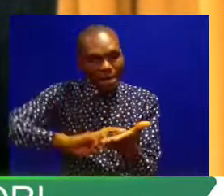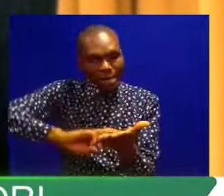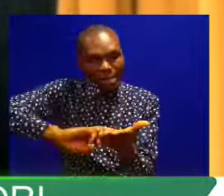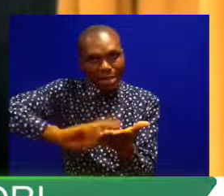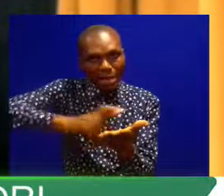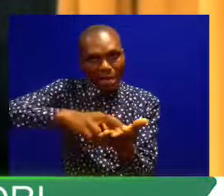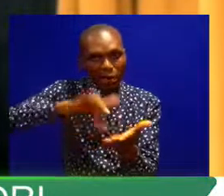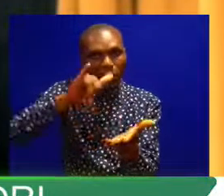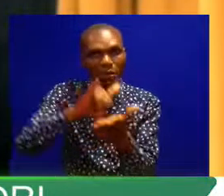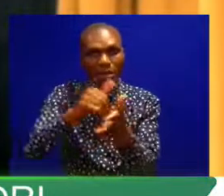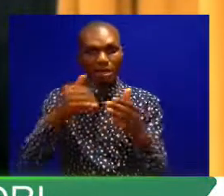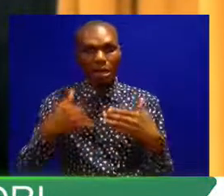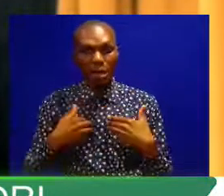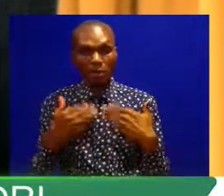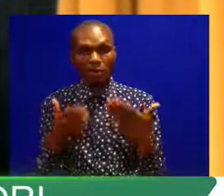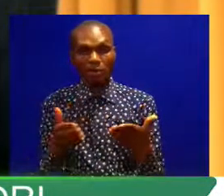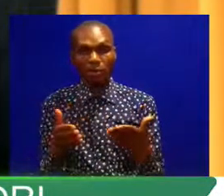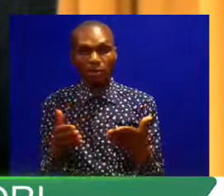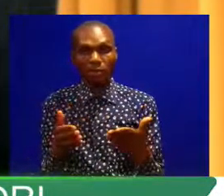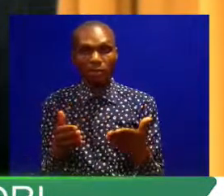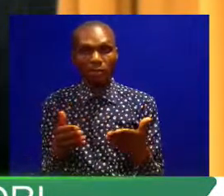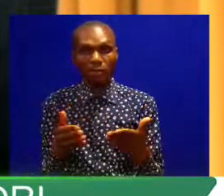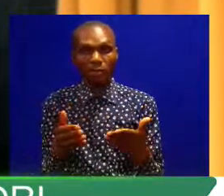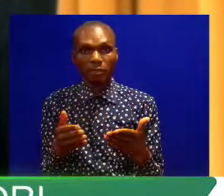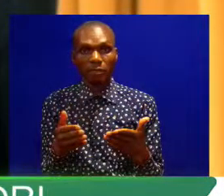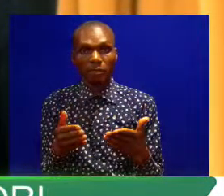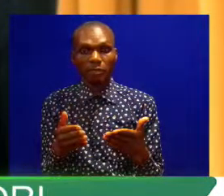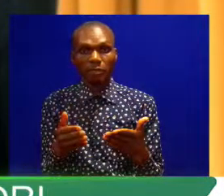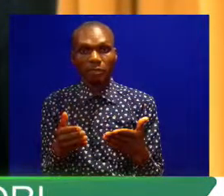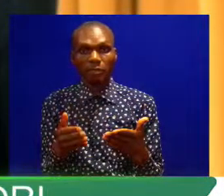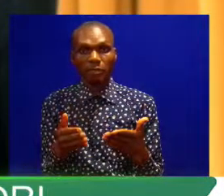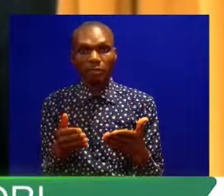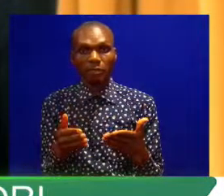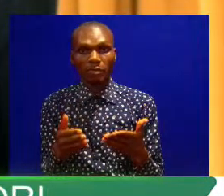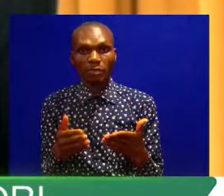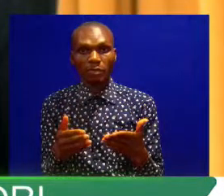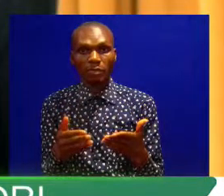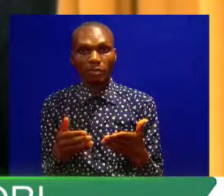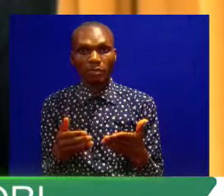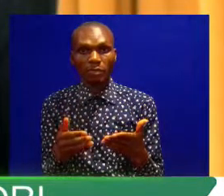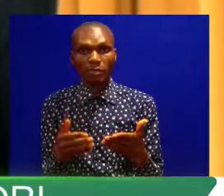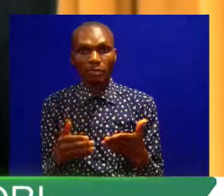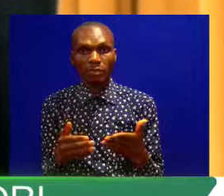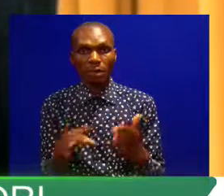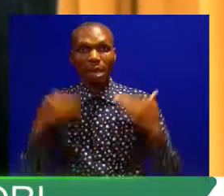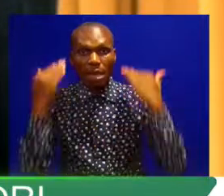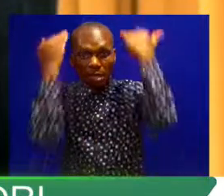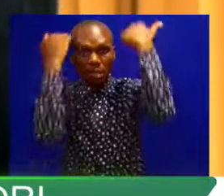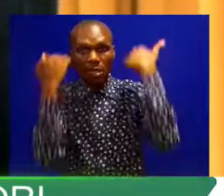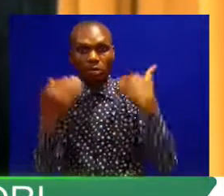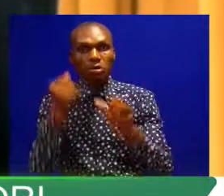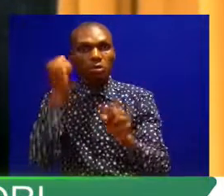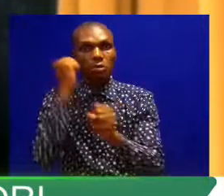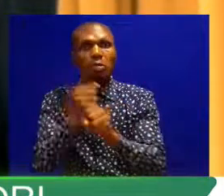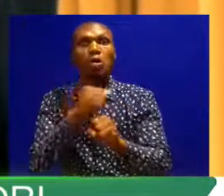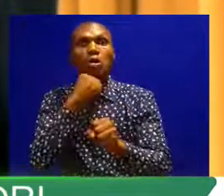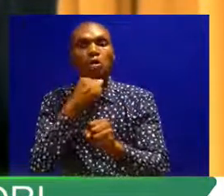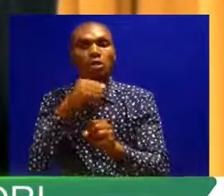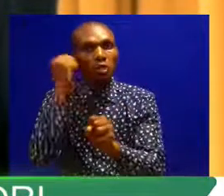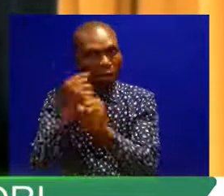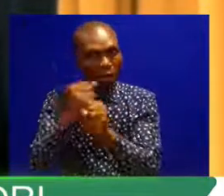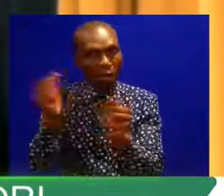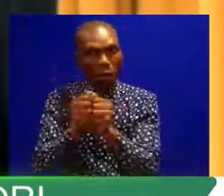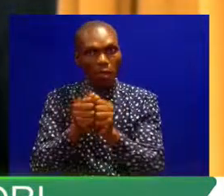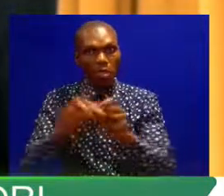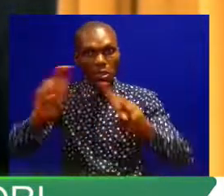statements by council It's our considered view that this court cannot deal with the issue or